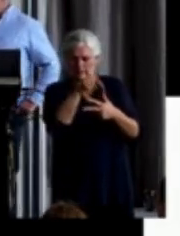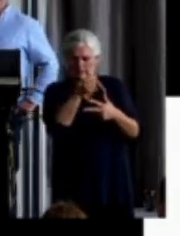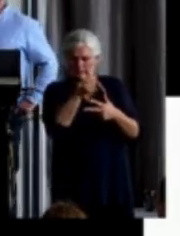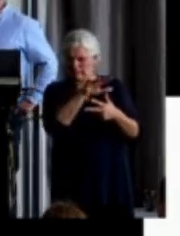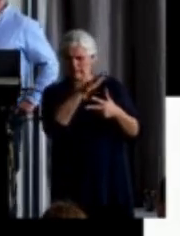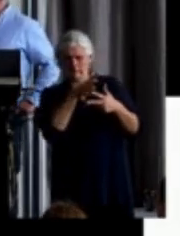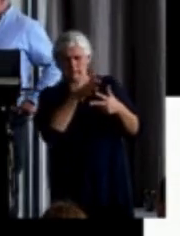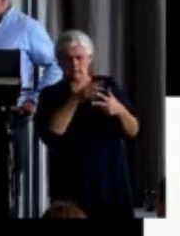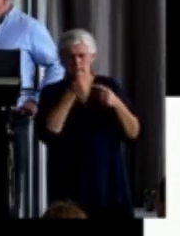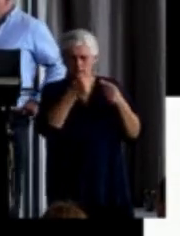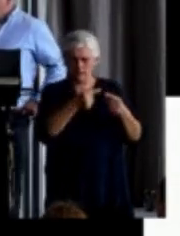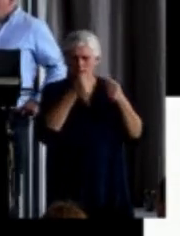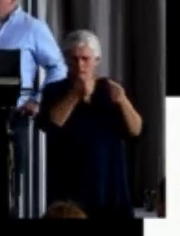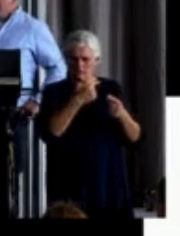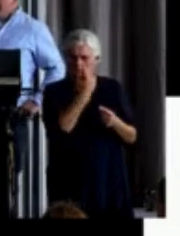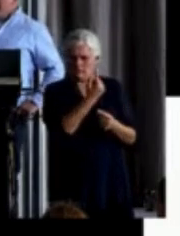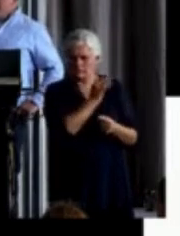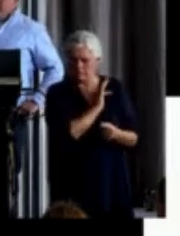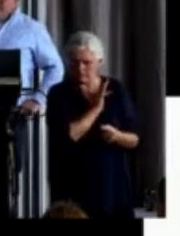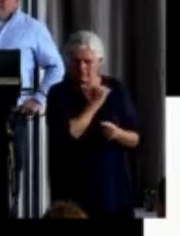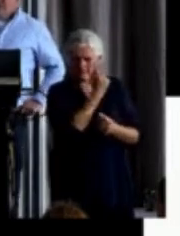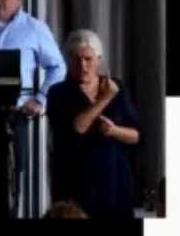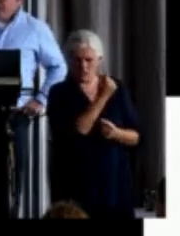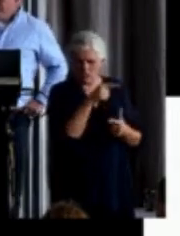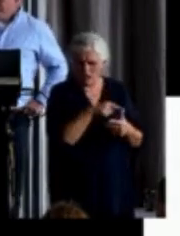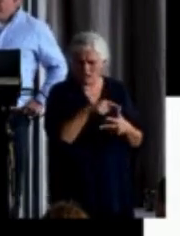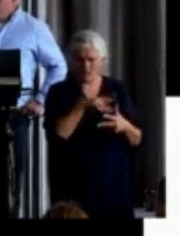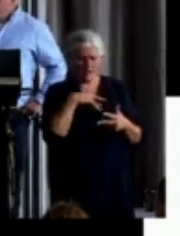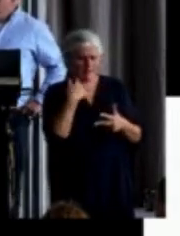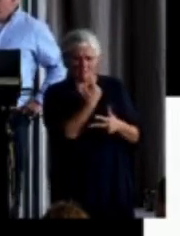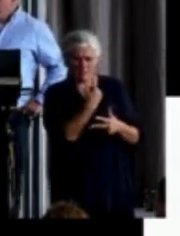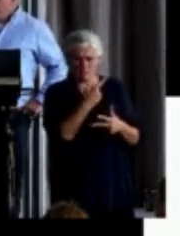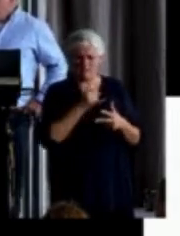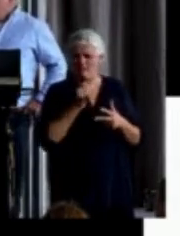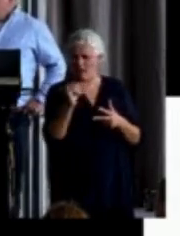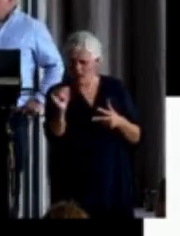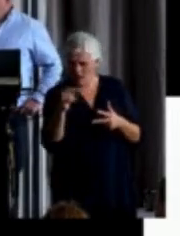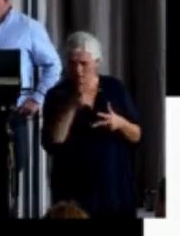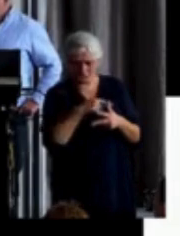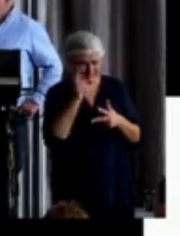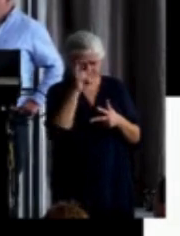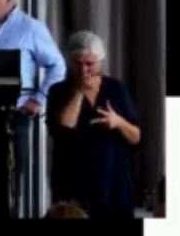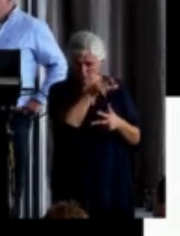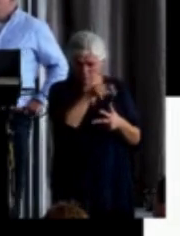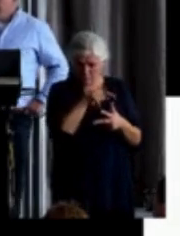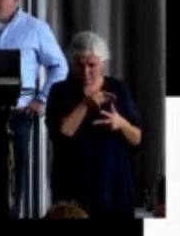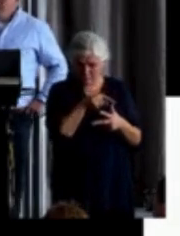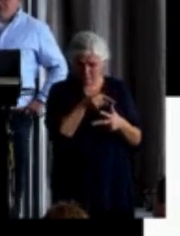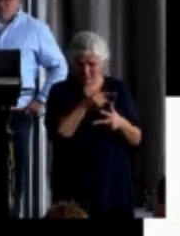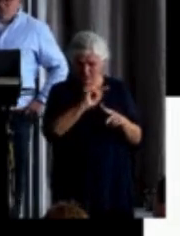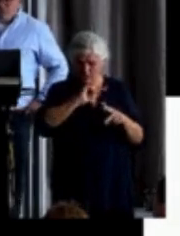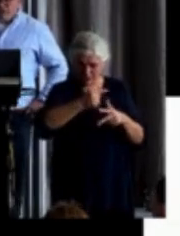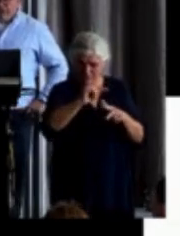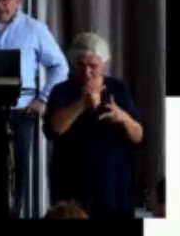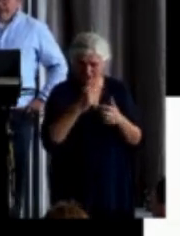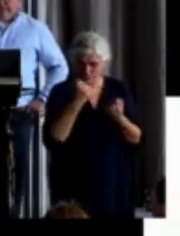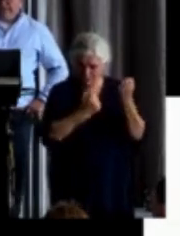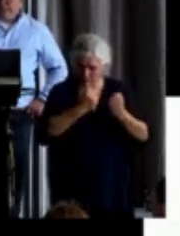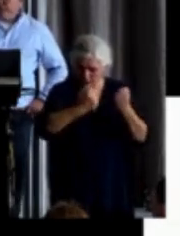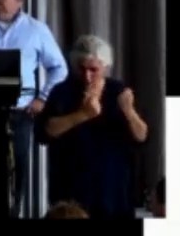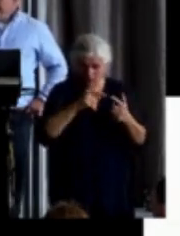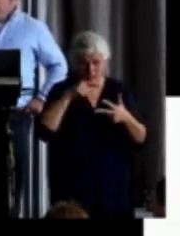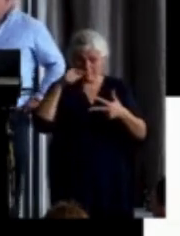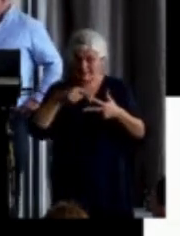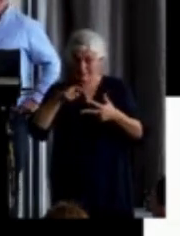is tackling this on their own. They're isolated, they're living in a rural area, it's difficult for them, and the challenges about driving.